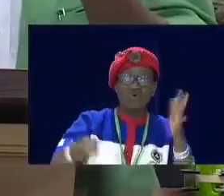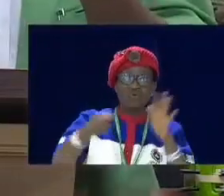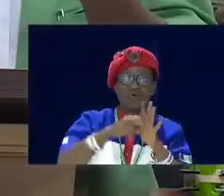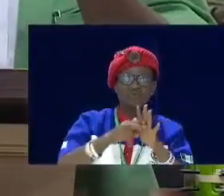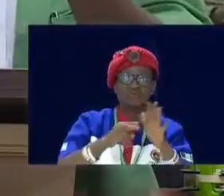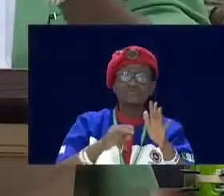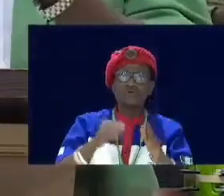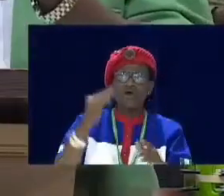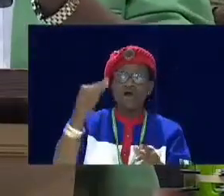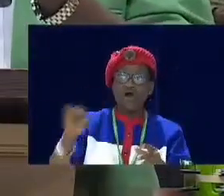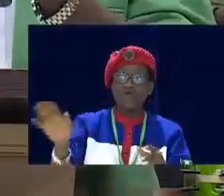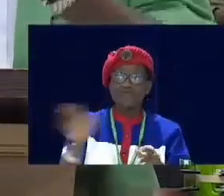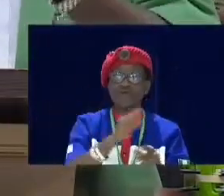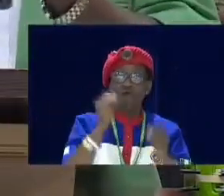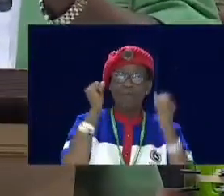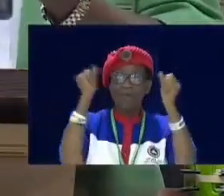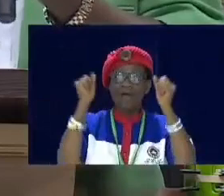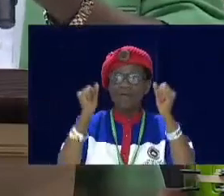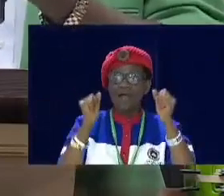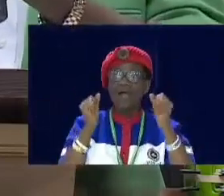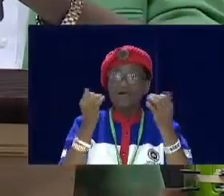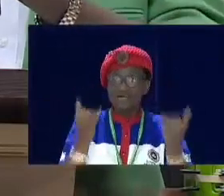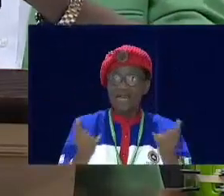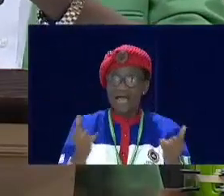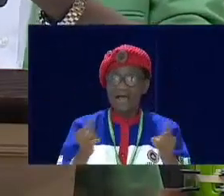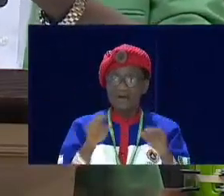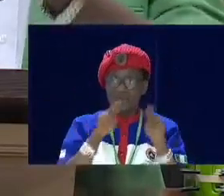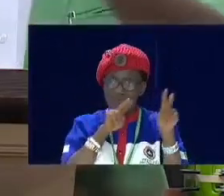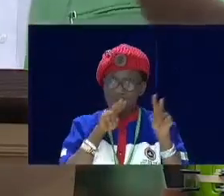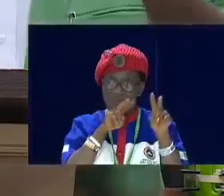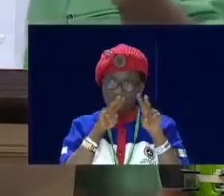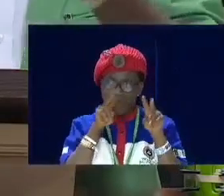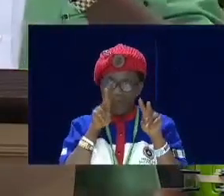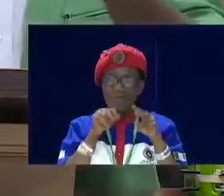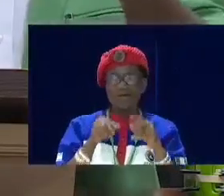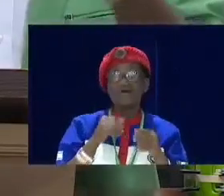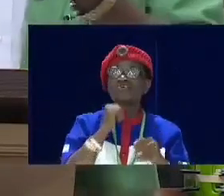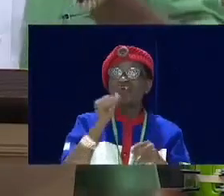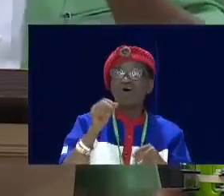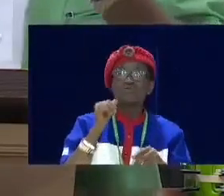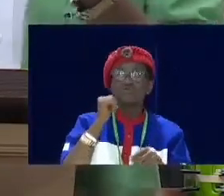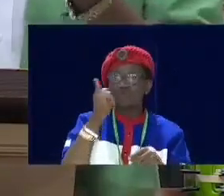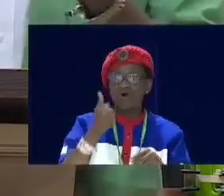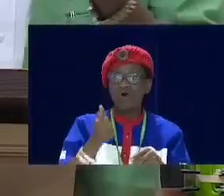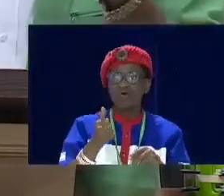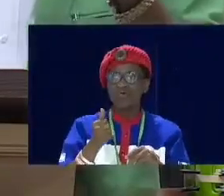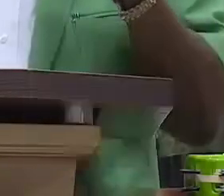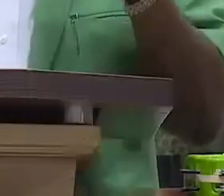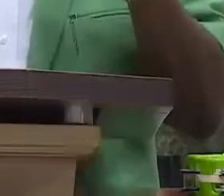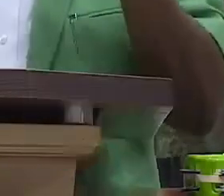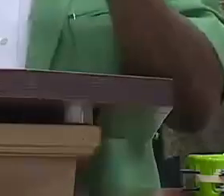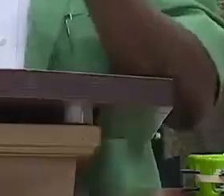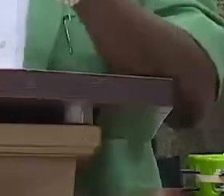your power. Now, not tomorrow, tonight,